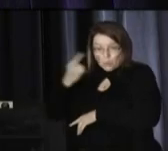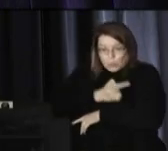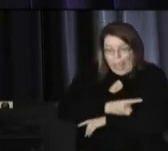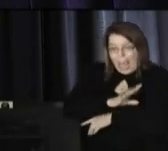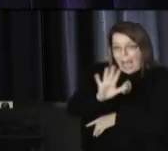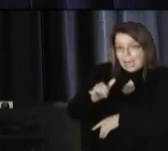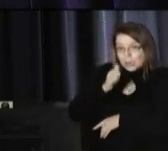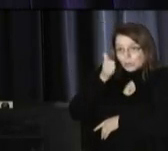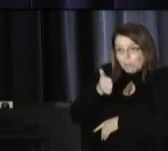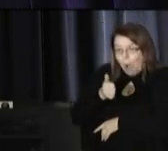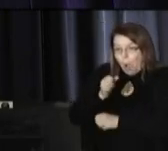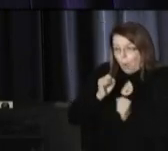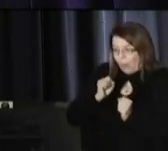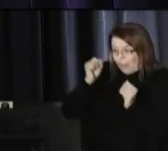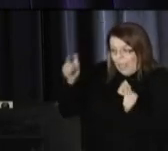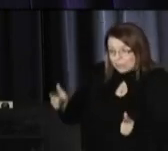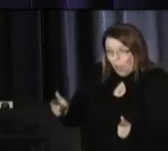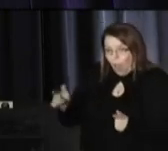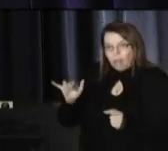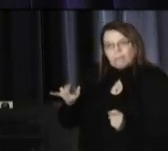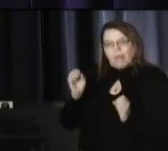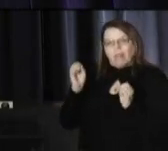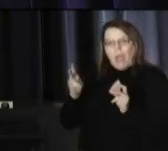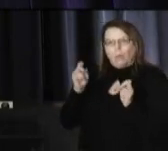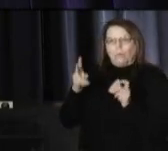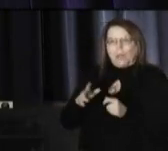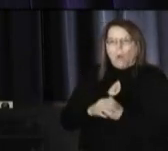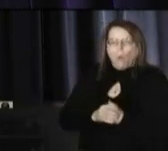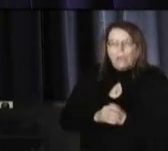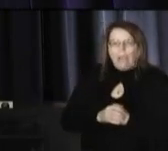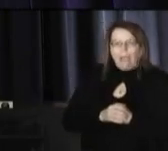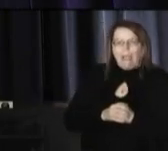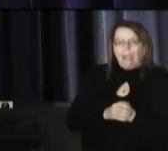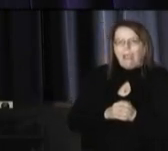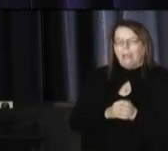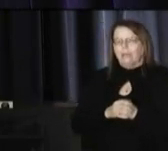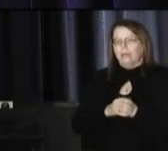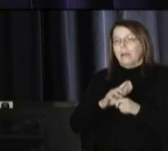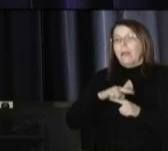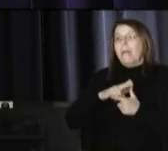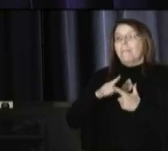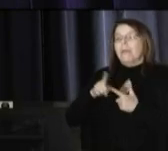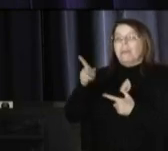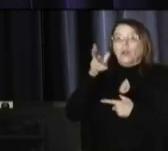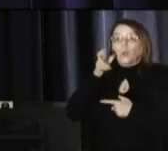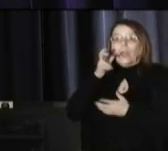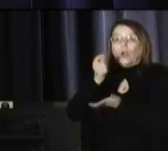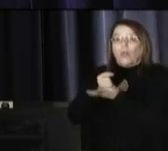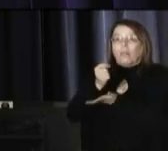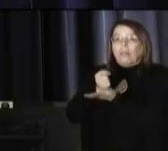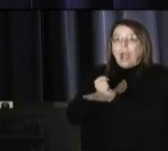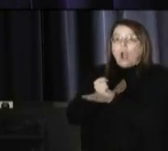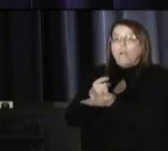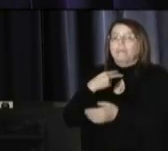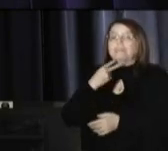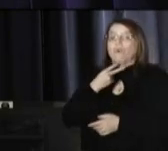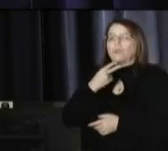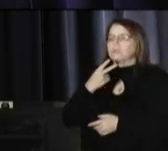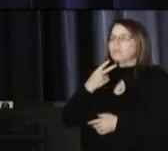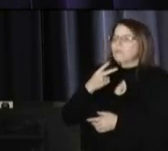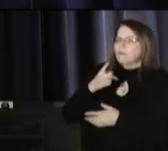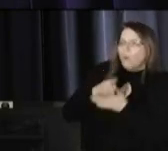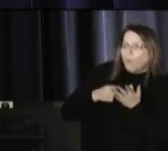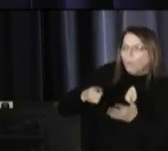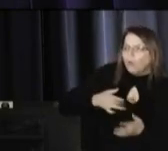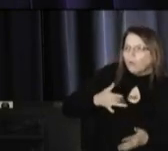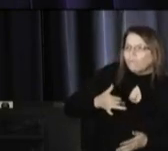were all there was, that would be okay. But then you hear your therapist's voice asking what you feel, not what you